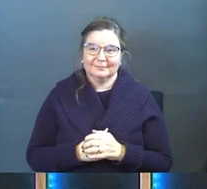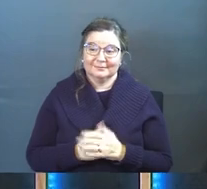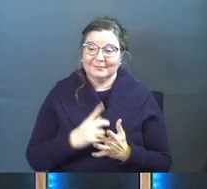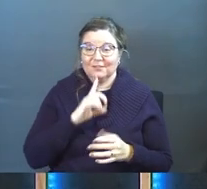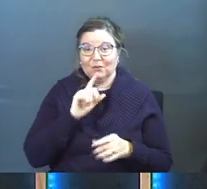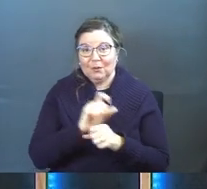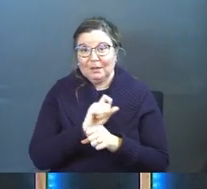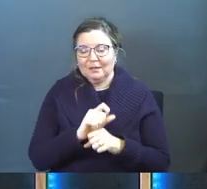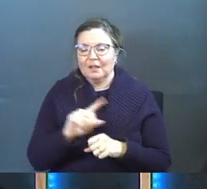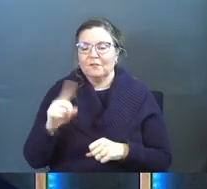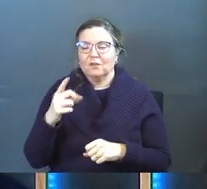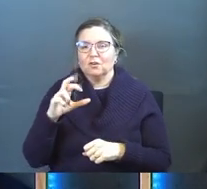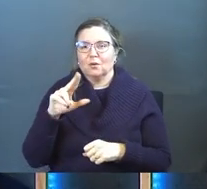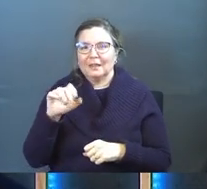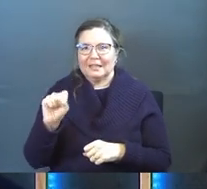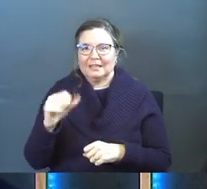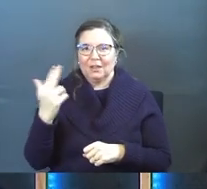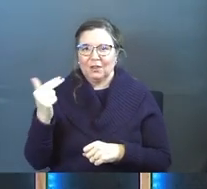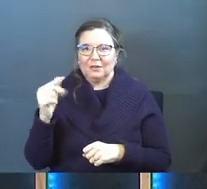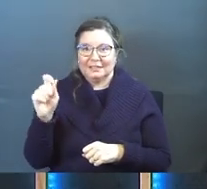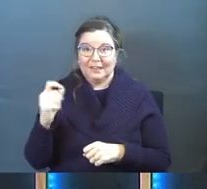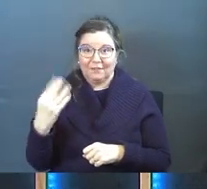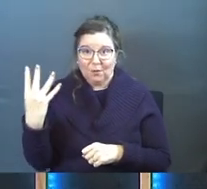For real, 1 Corinthians 13:4.